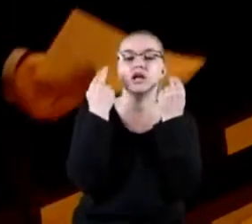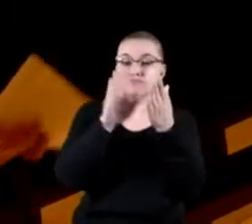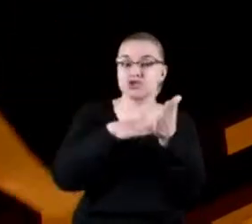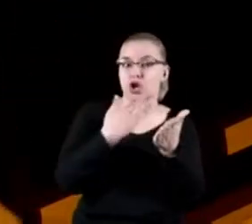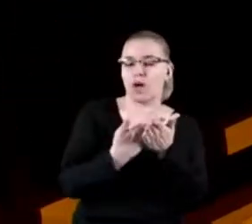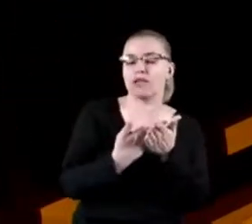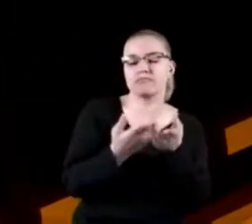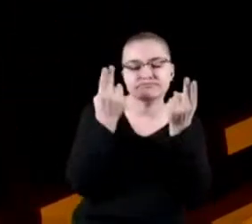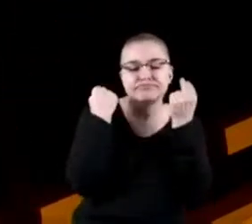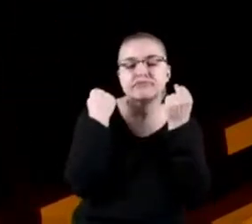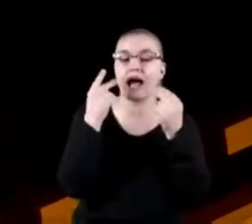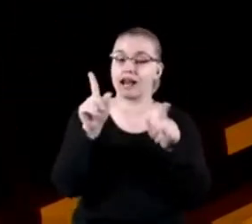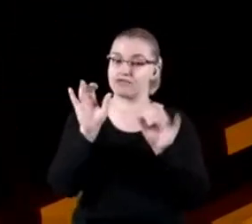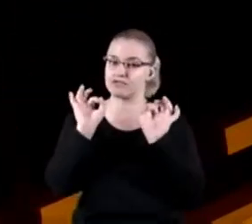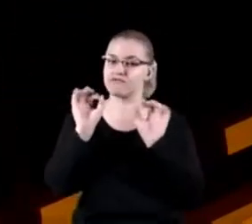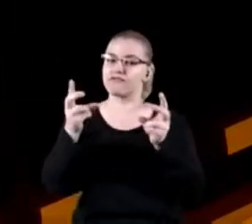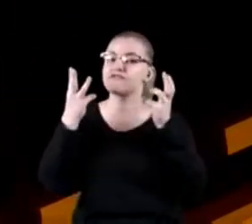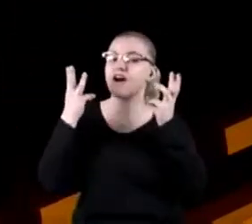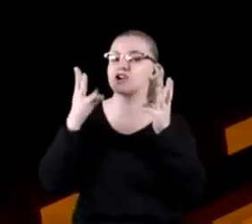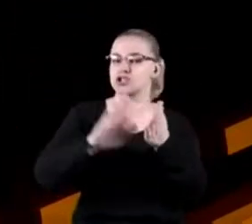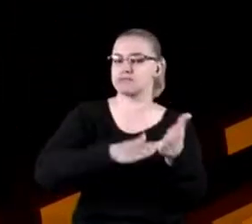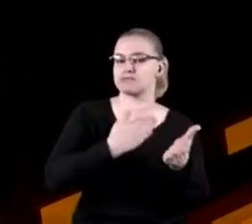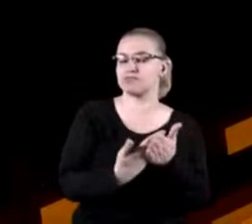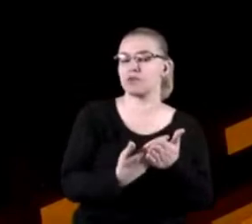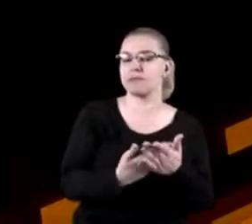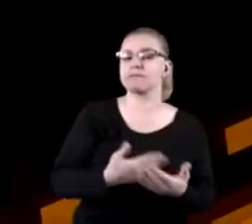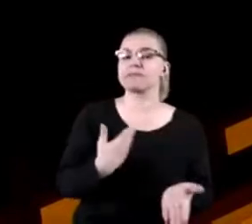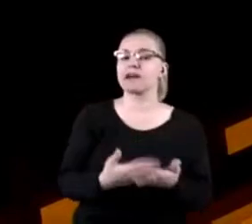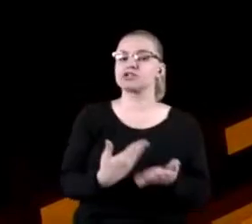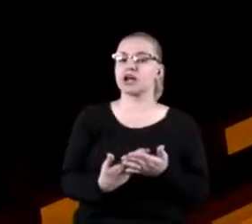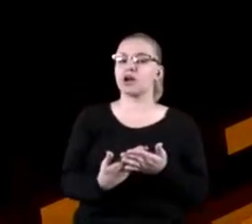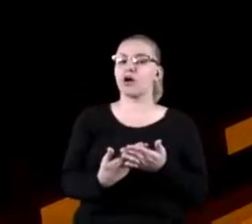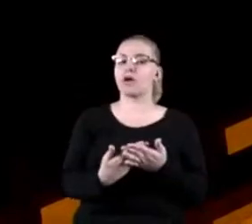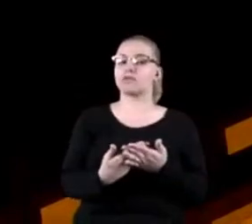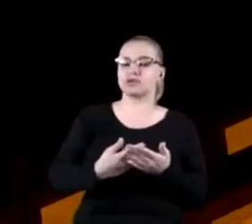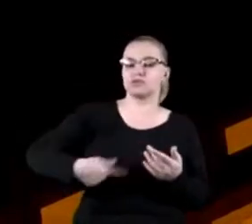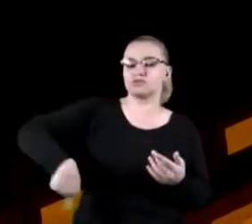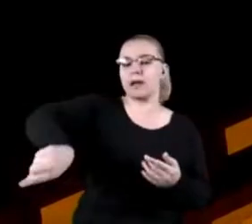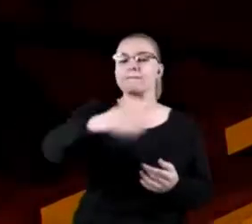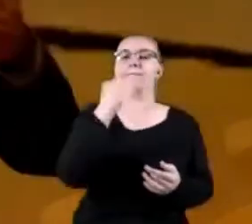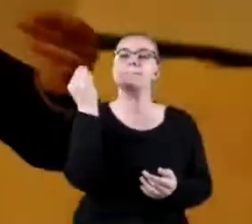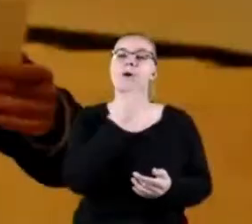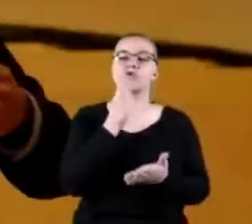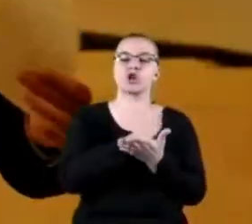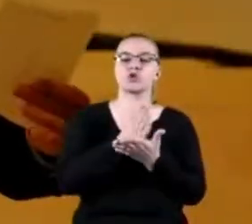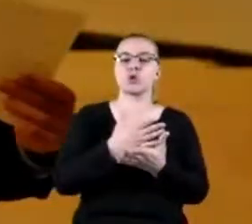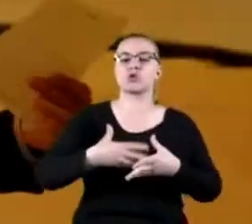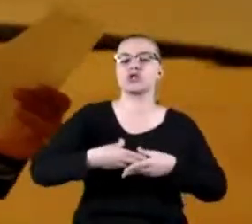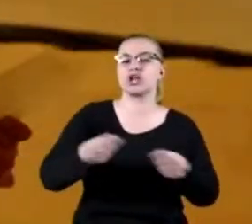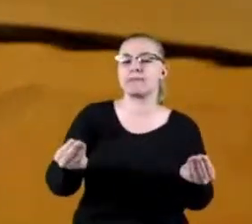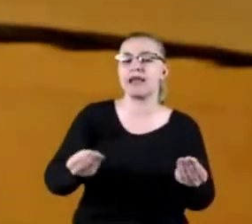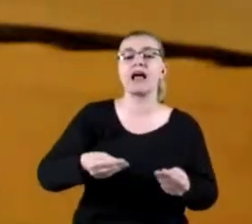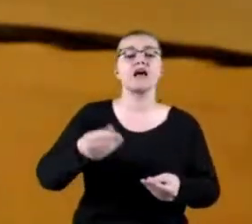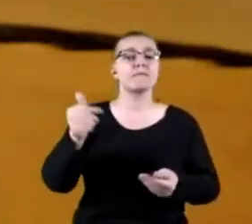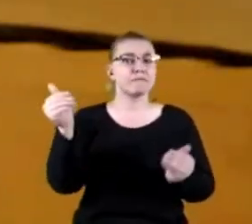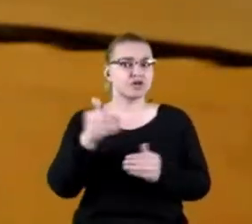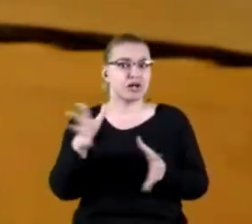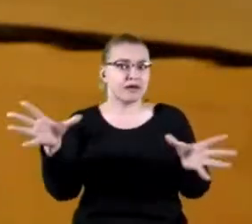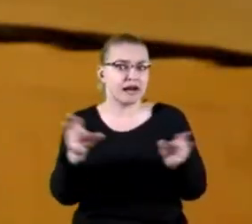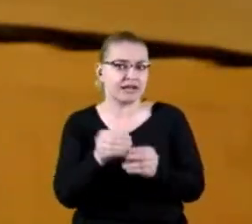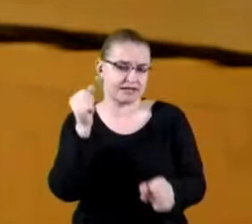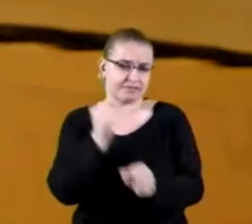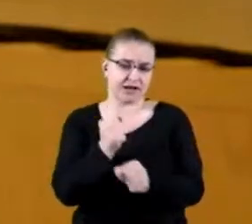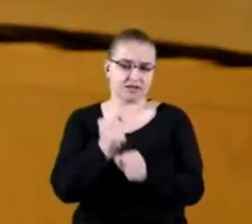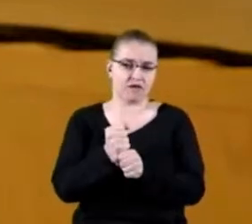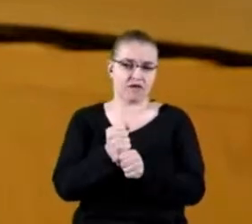that we are the Mediterranean local voice to the world, that we need to work together because exchanging knowledge